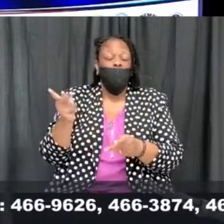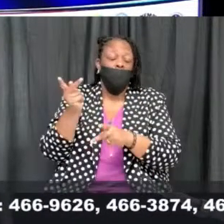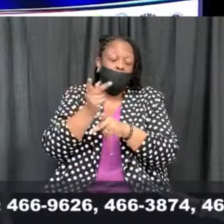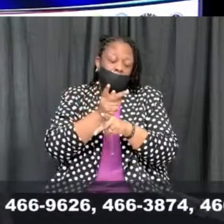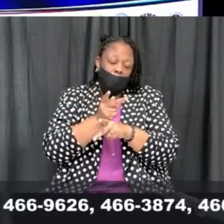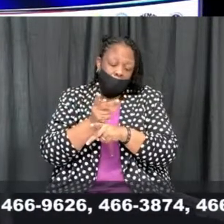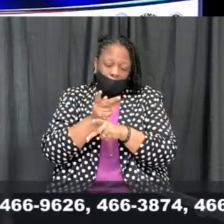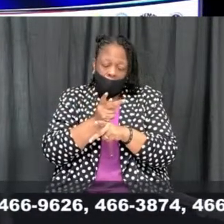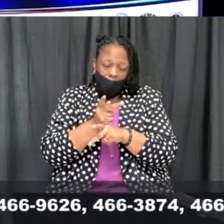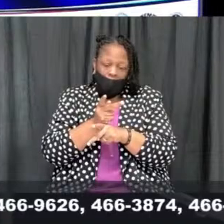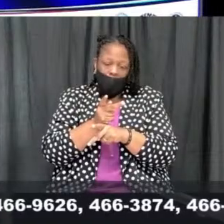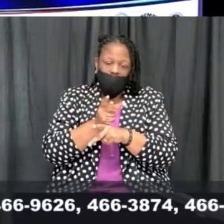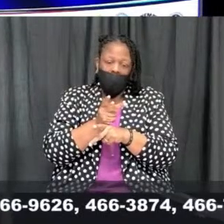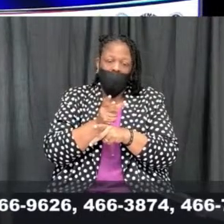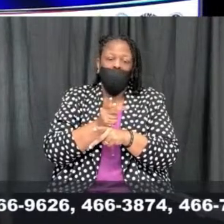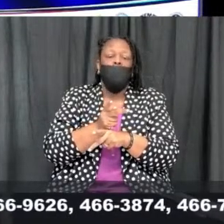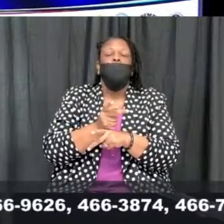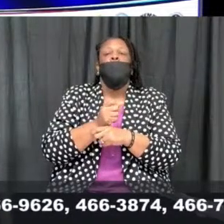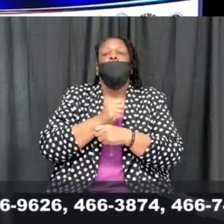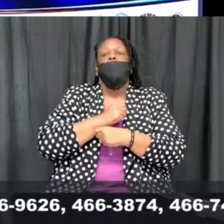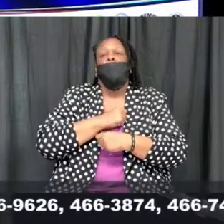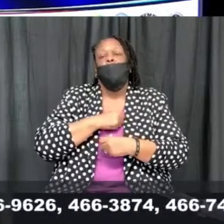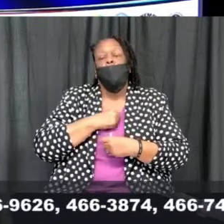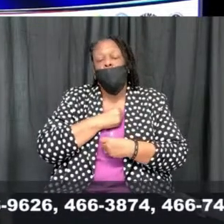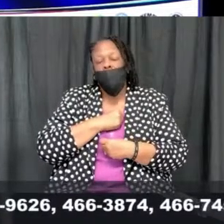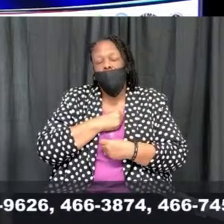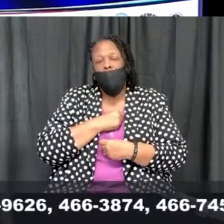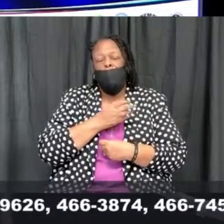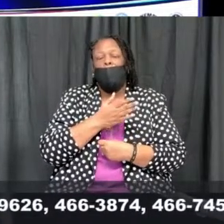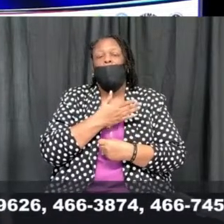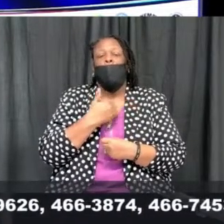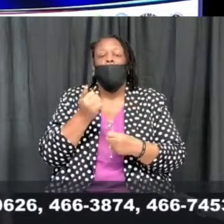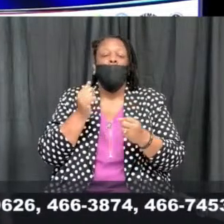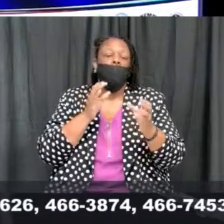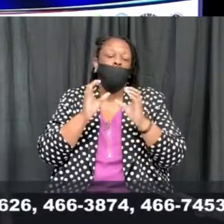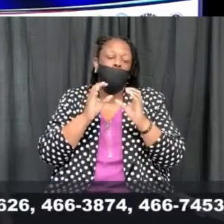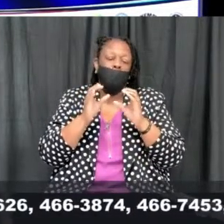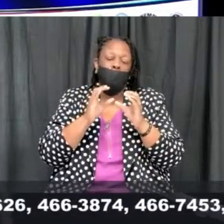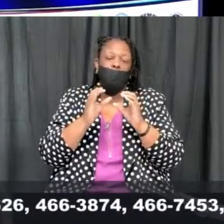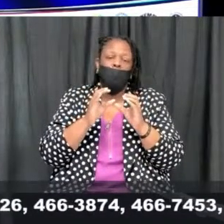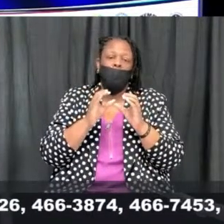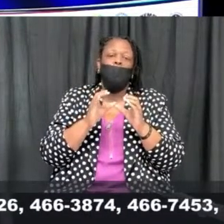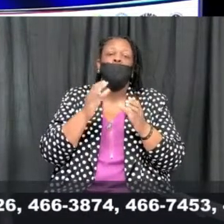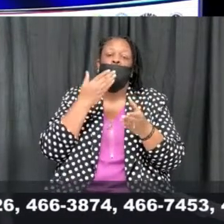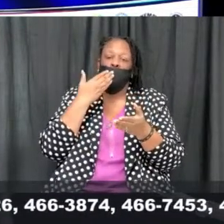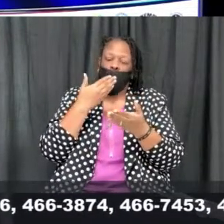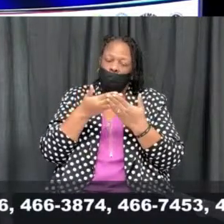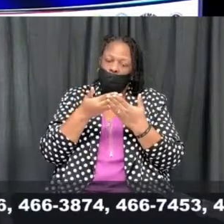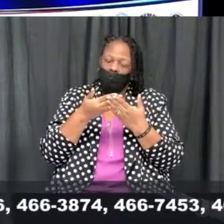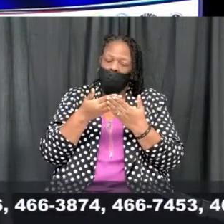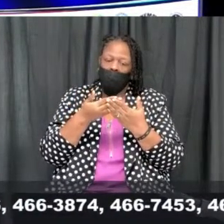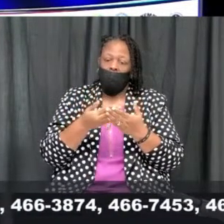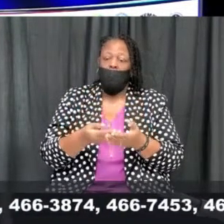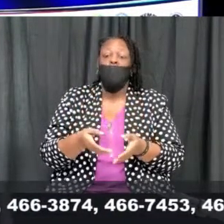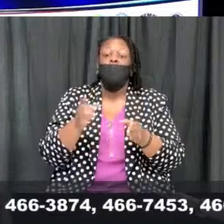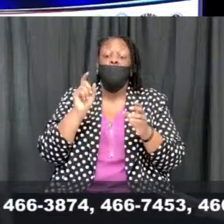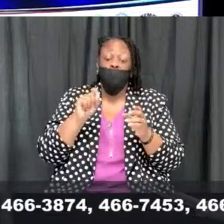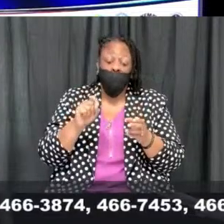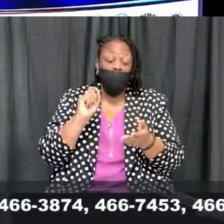empathetic attitude, good judgment, and communication skills. One must also be